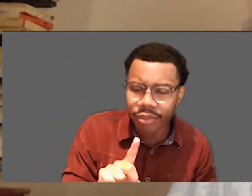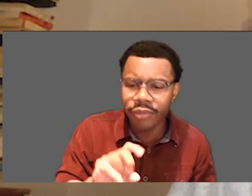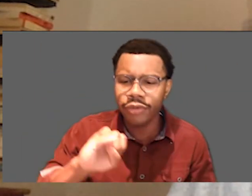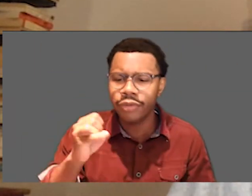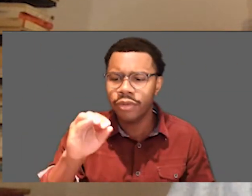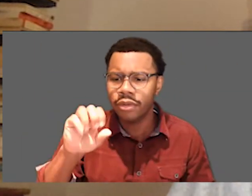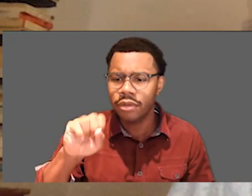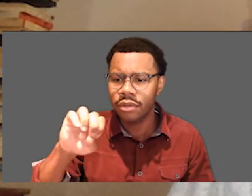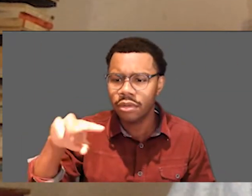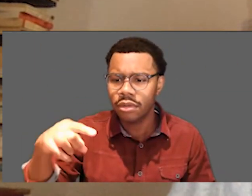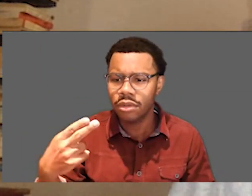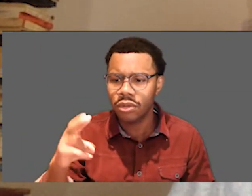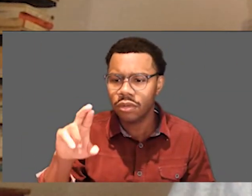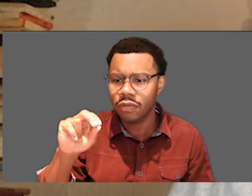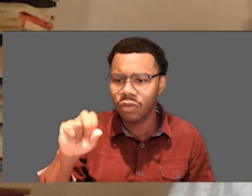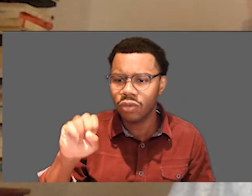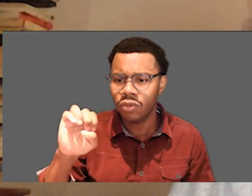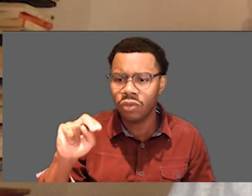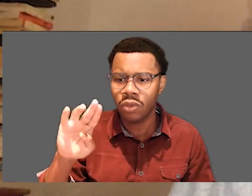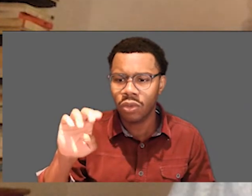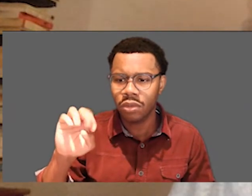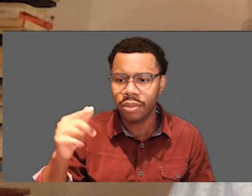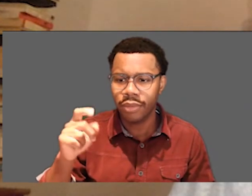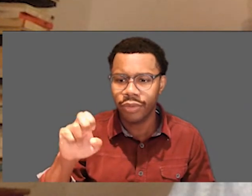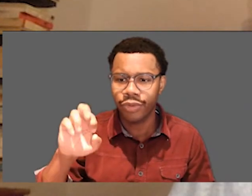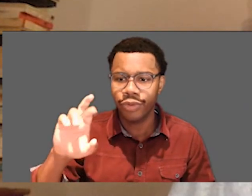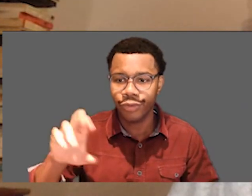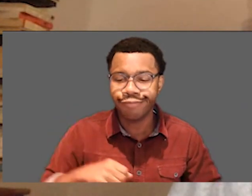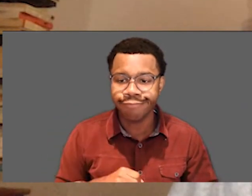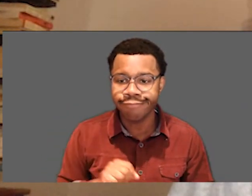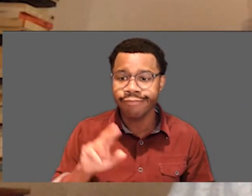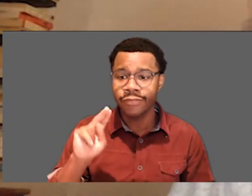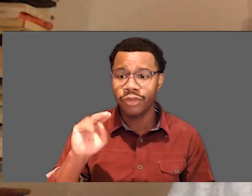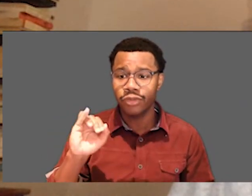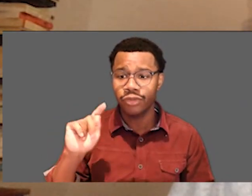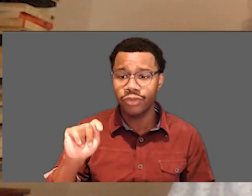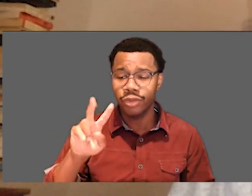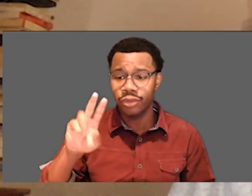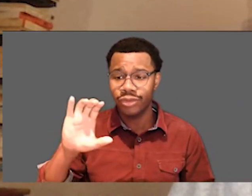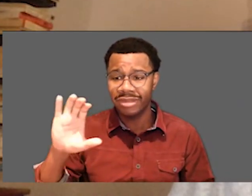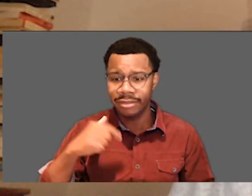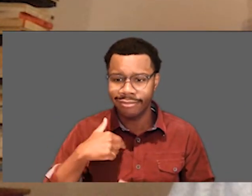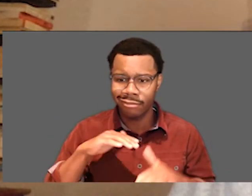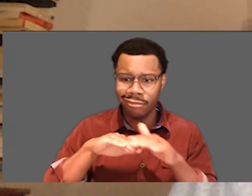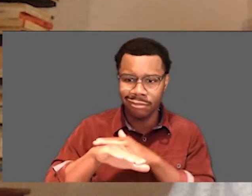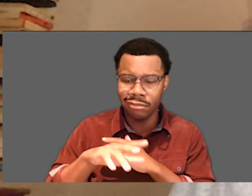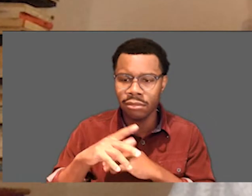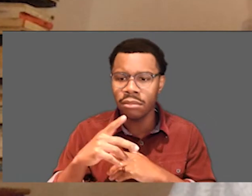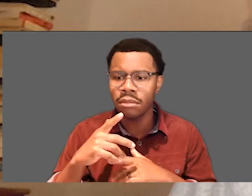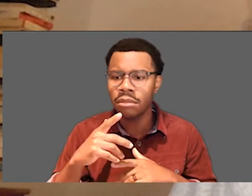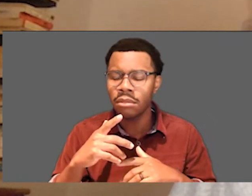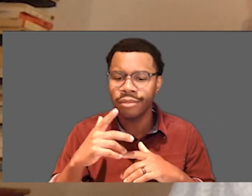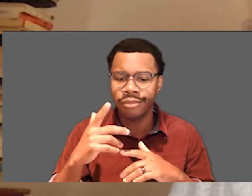I walked onto Unit 2C at Snake River on December 19, 2015, with a bag full of clothes and a